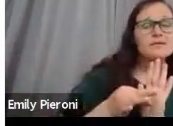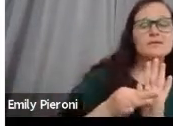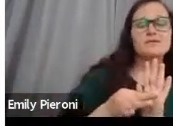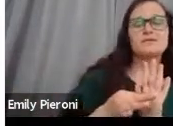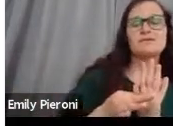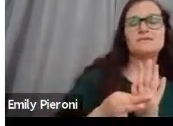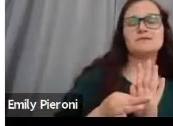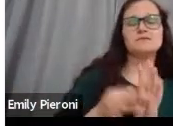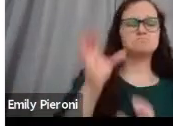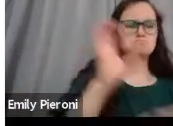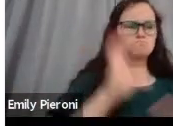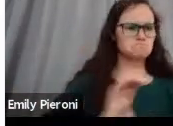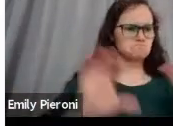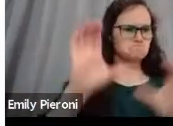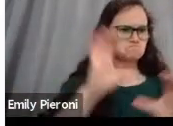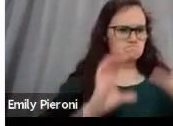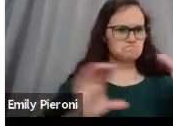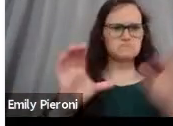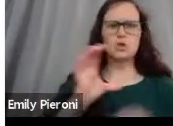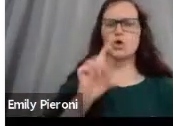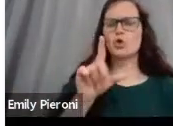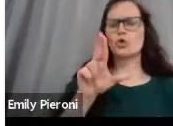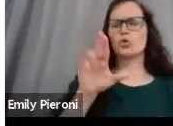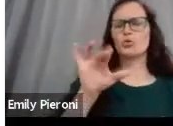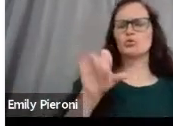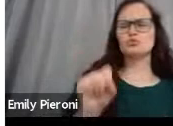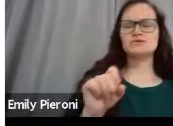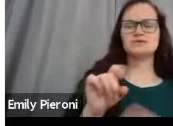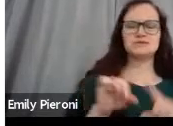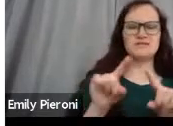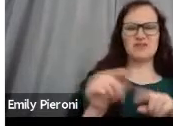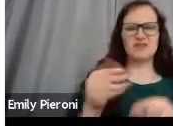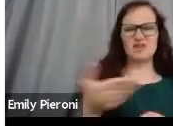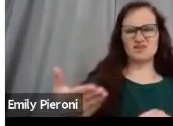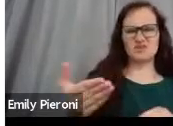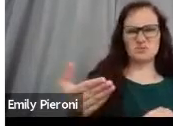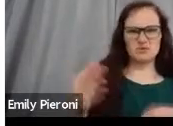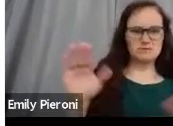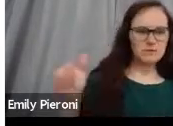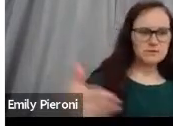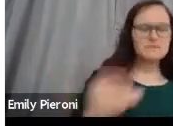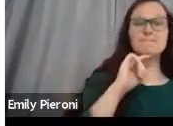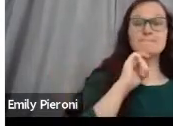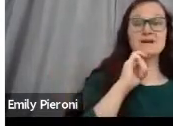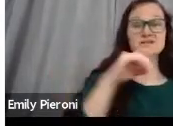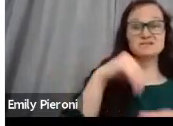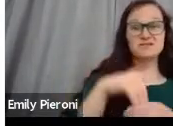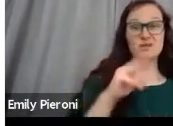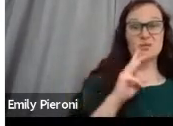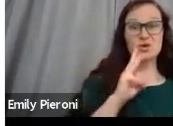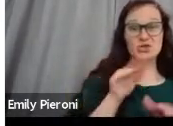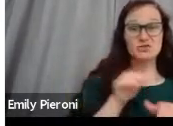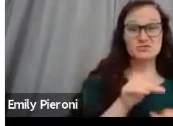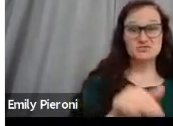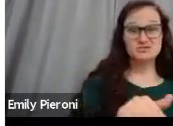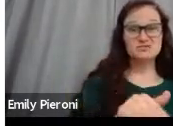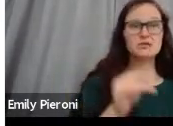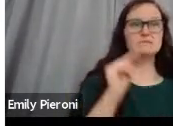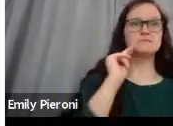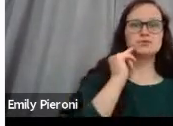for clues. There's lots of things that we're looking at right now. Metals in the water,